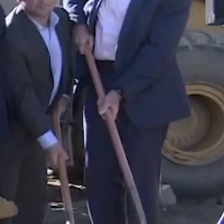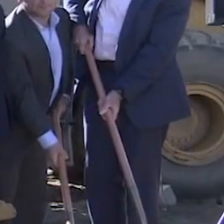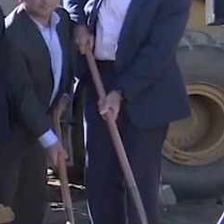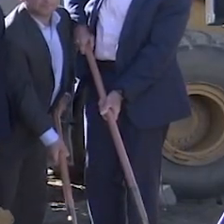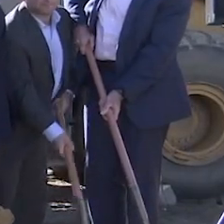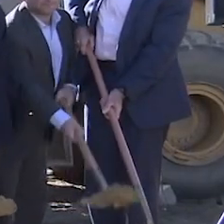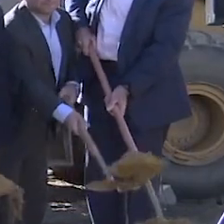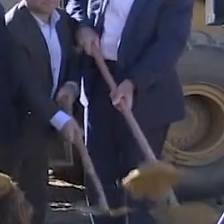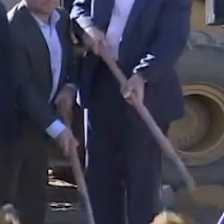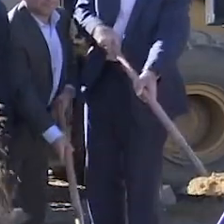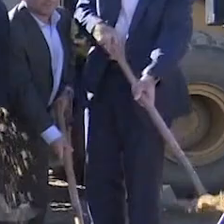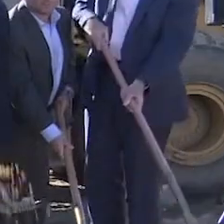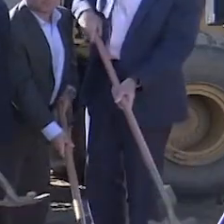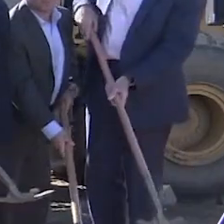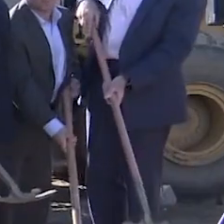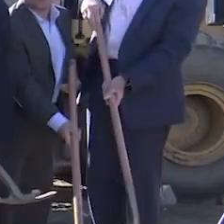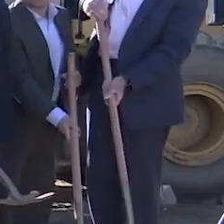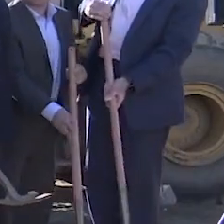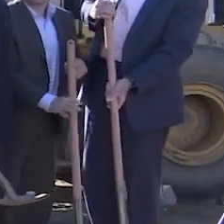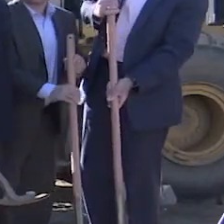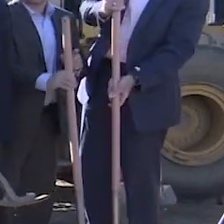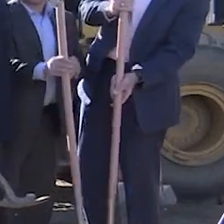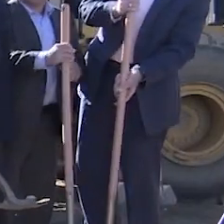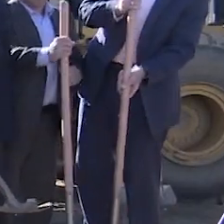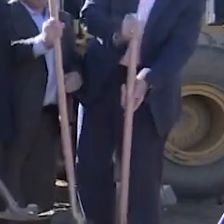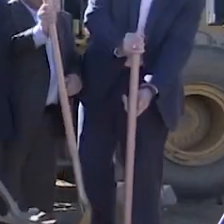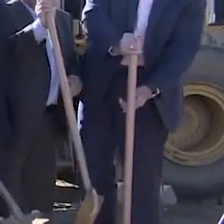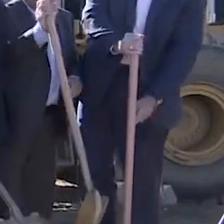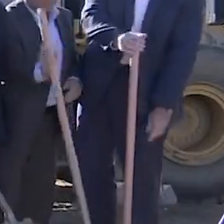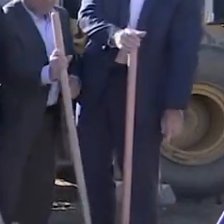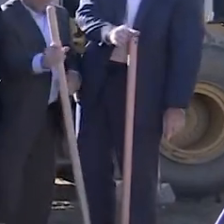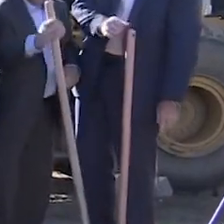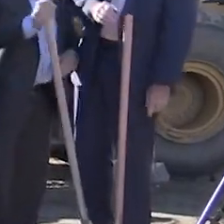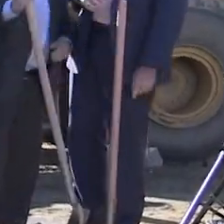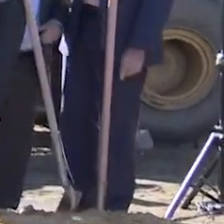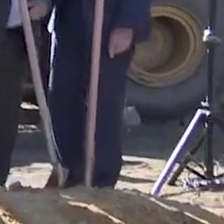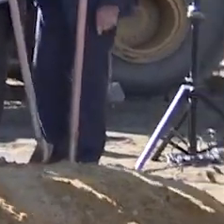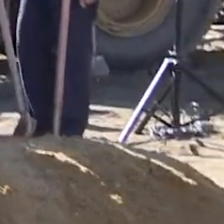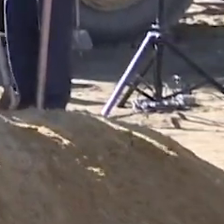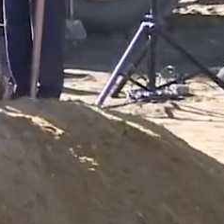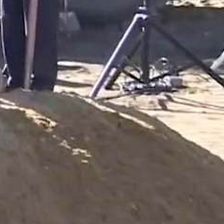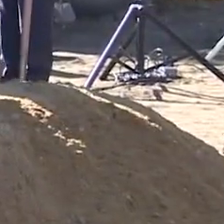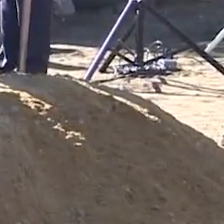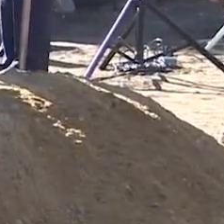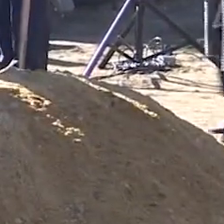2, 3. Yeah! All right. Everyone got it?